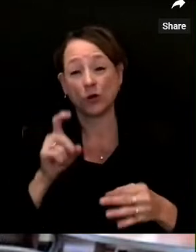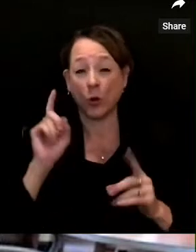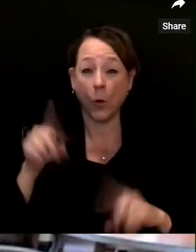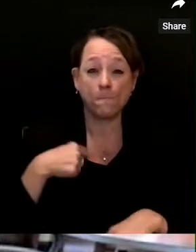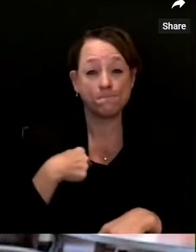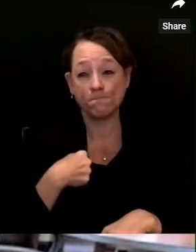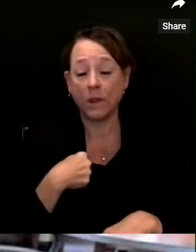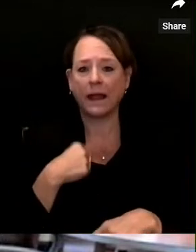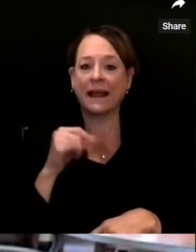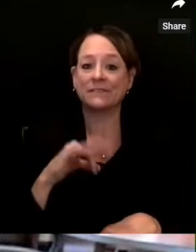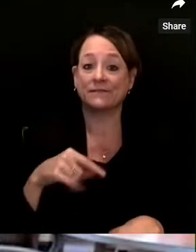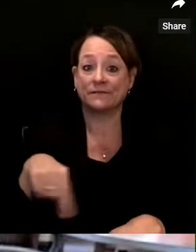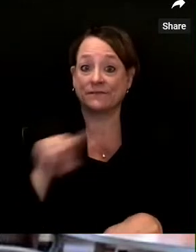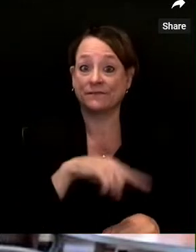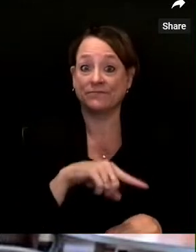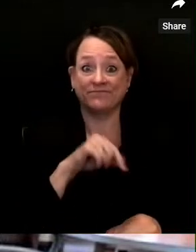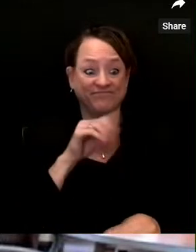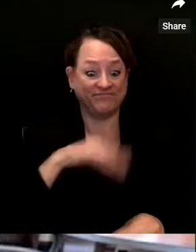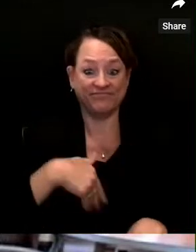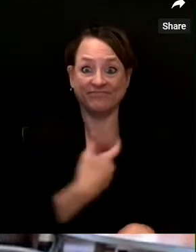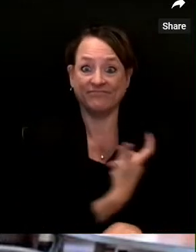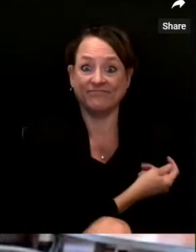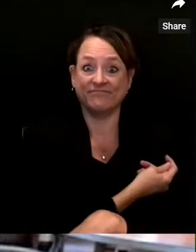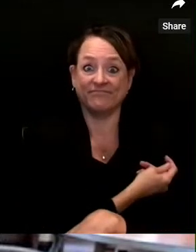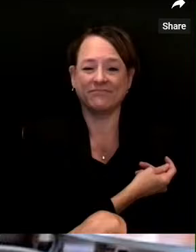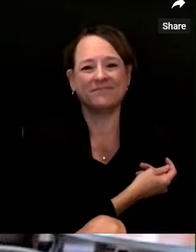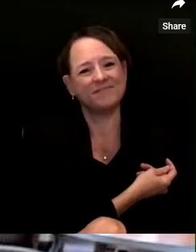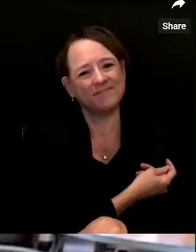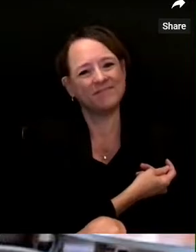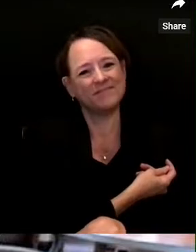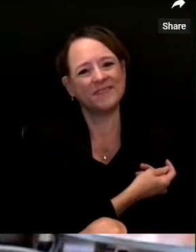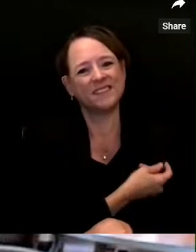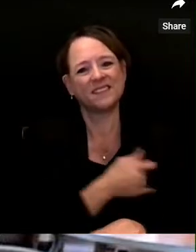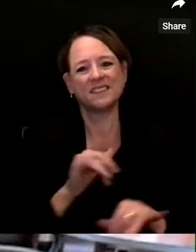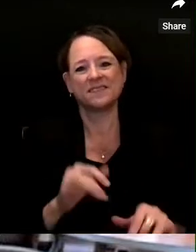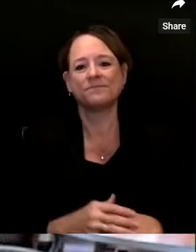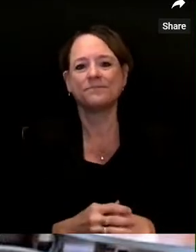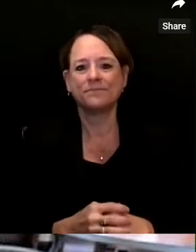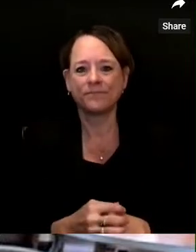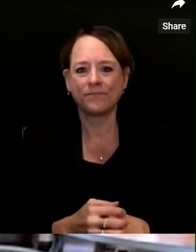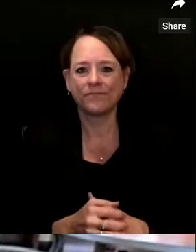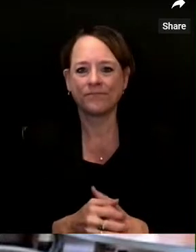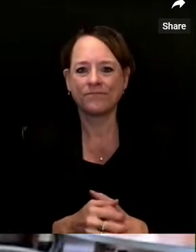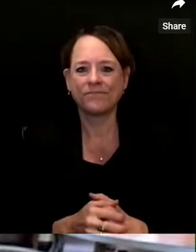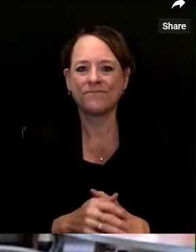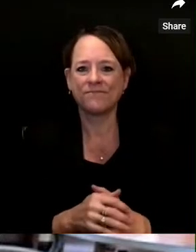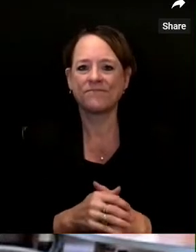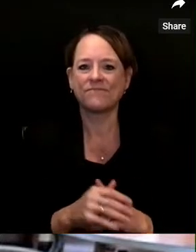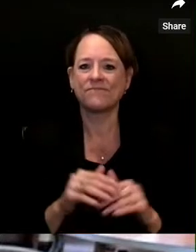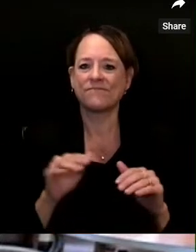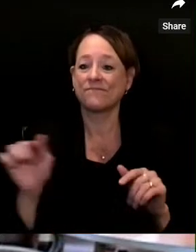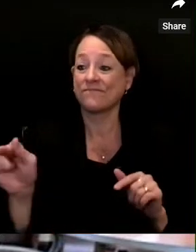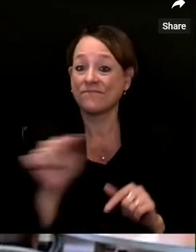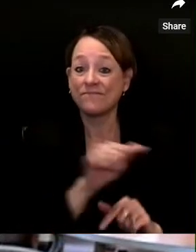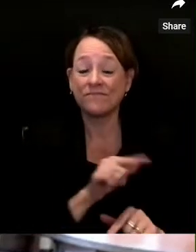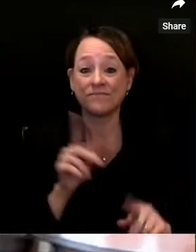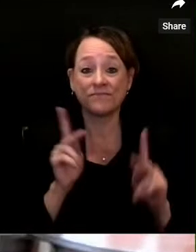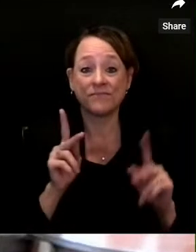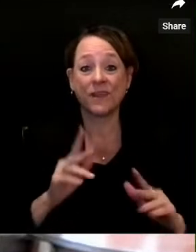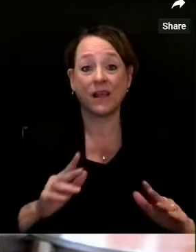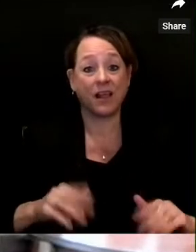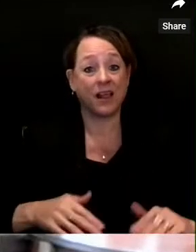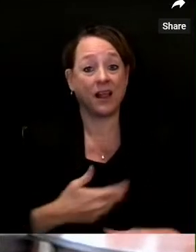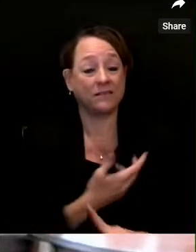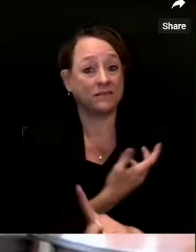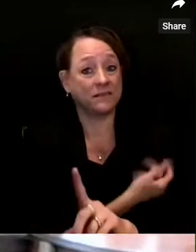heard national experts and our own experts here in Wisconsin say, people who haven't been vaccinated are extremely